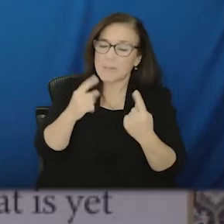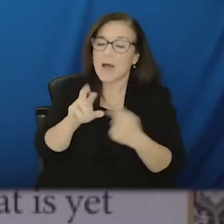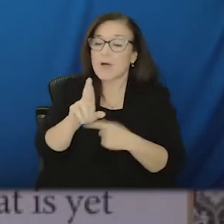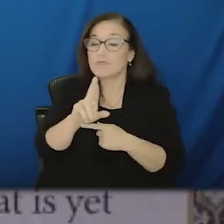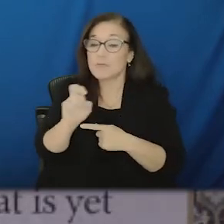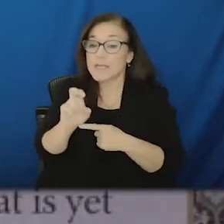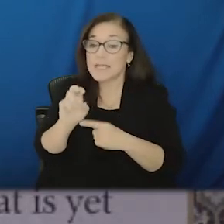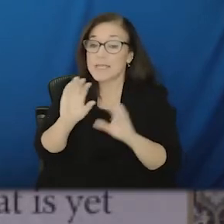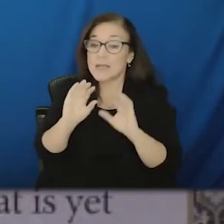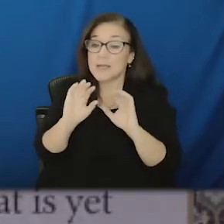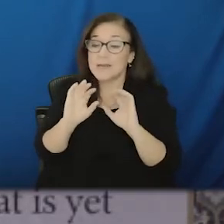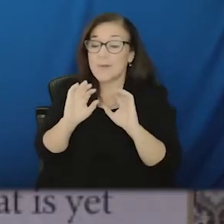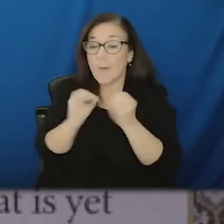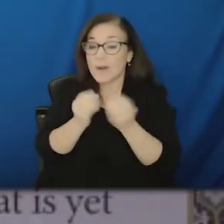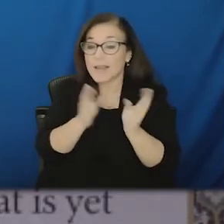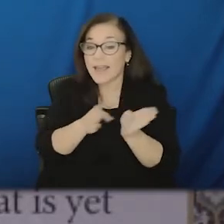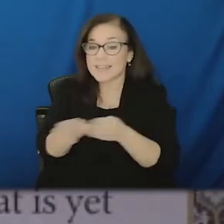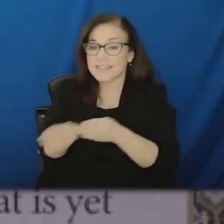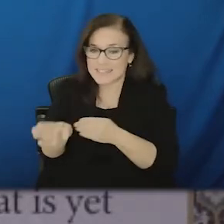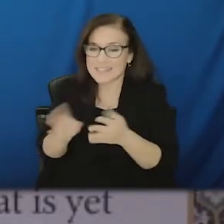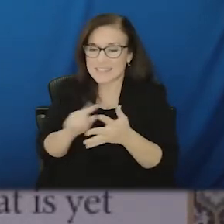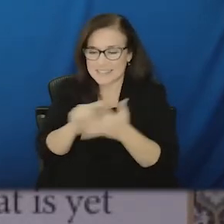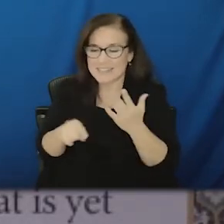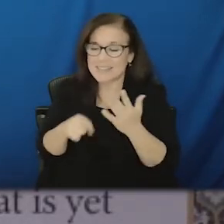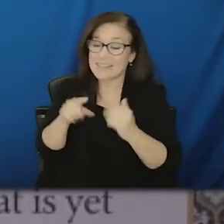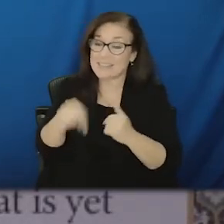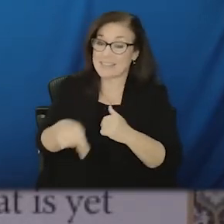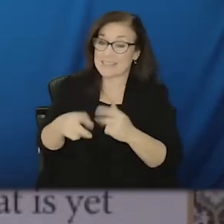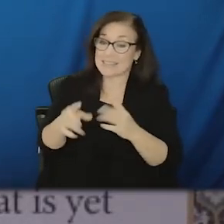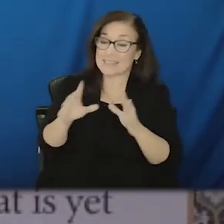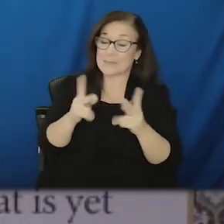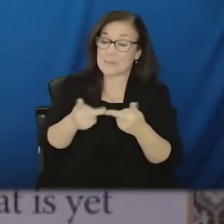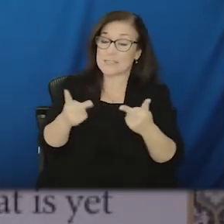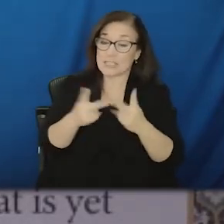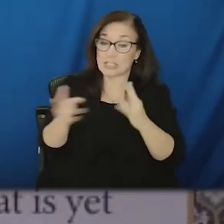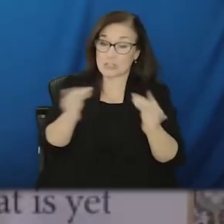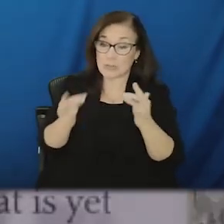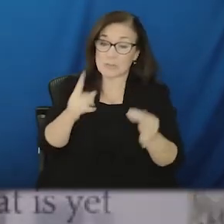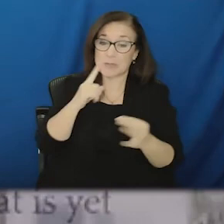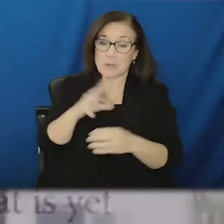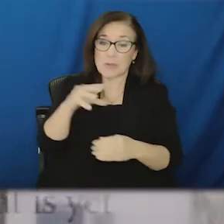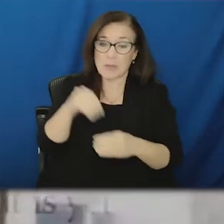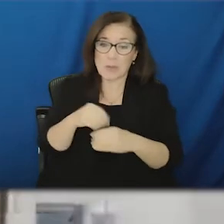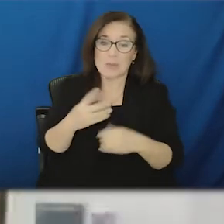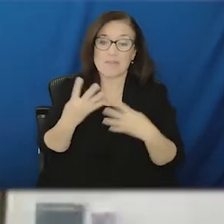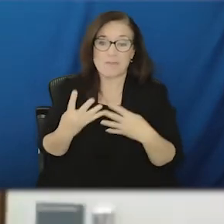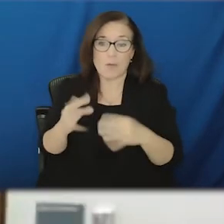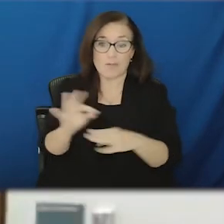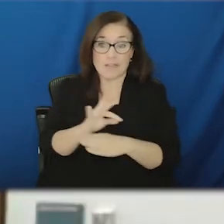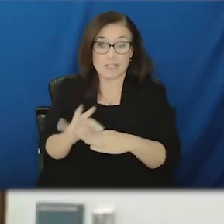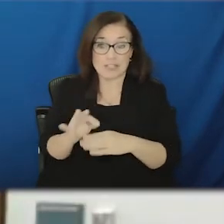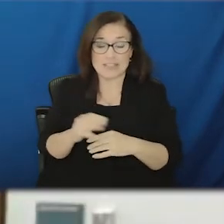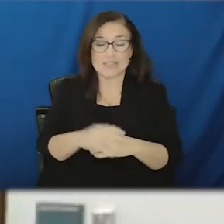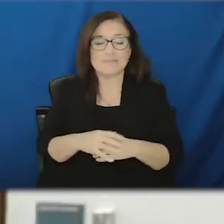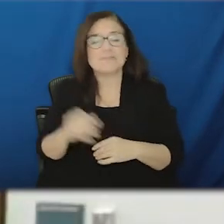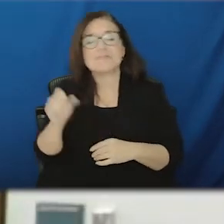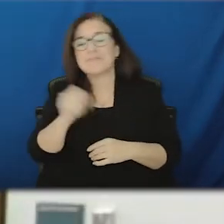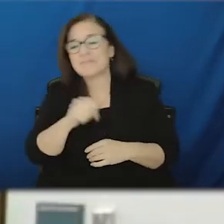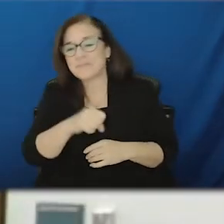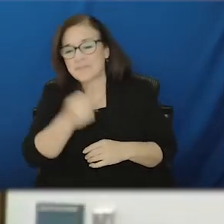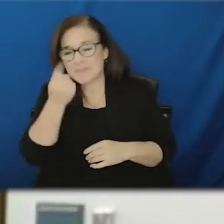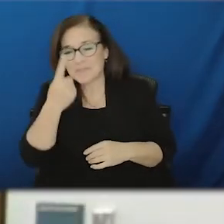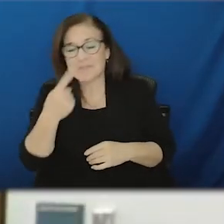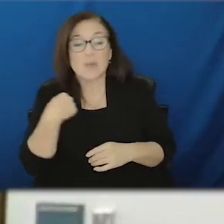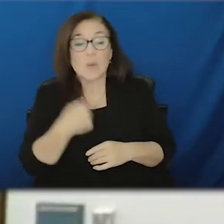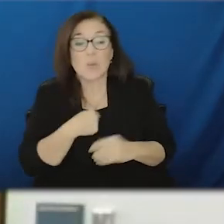that they do reflect the 4 functions. Is that something you could do? Sure. Let me respond to that. So this is, we're starting with all of our